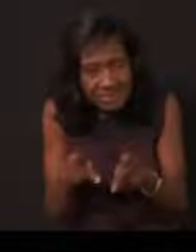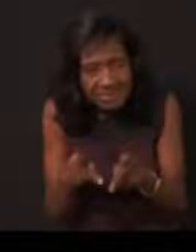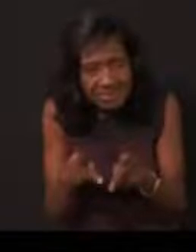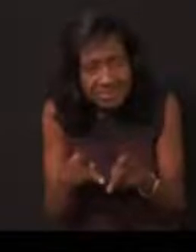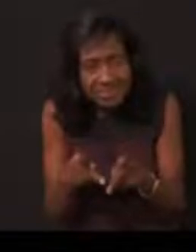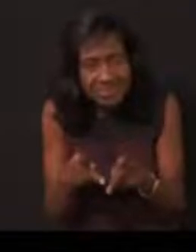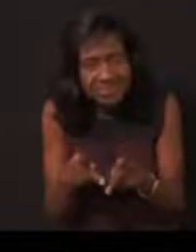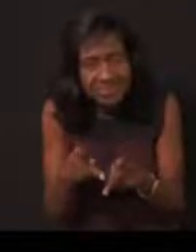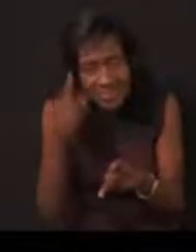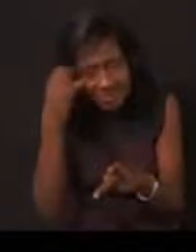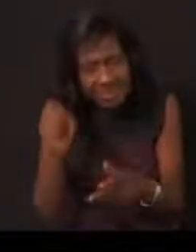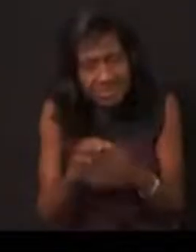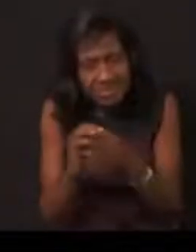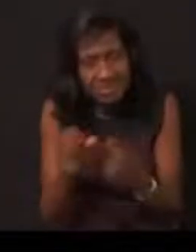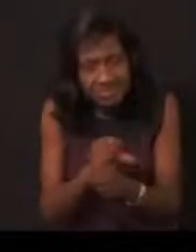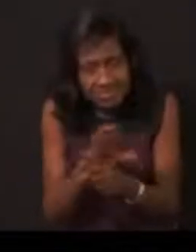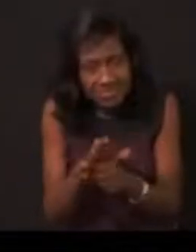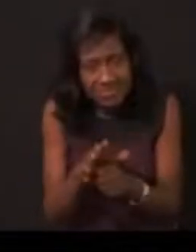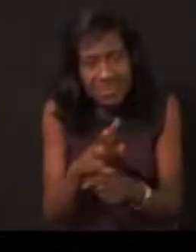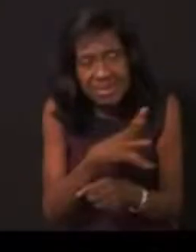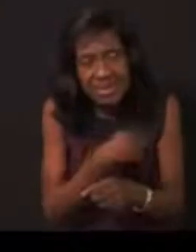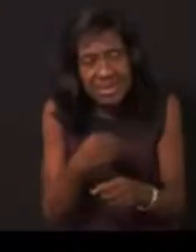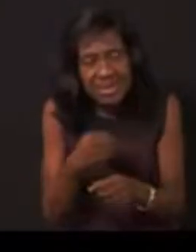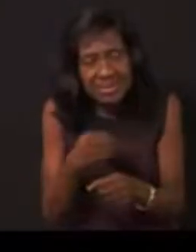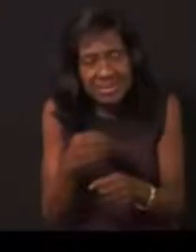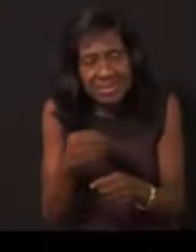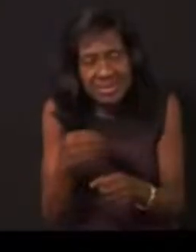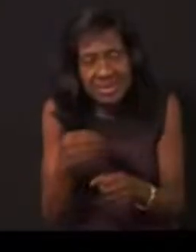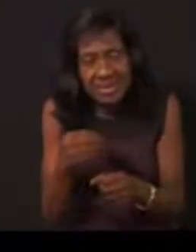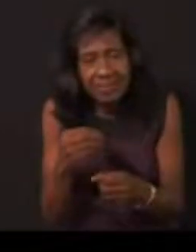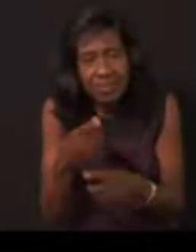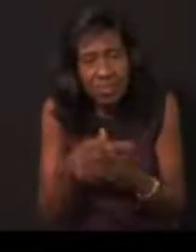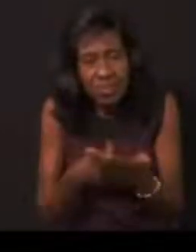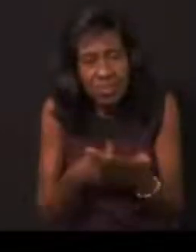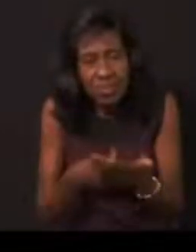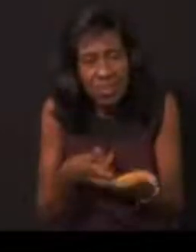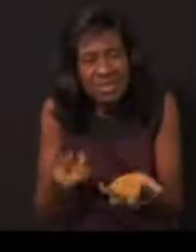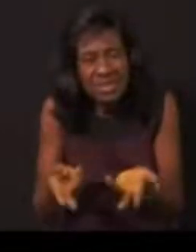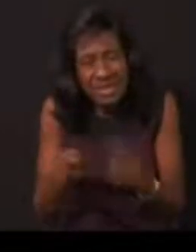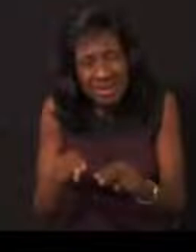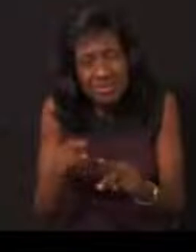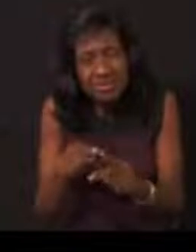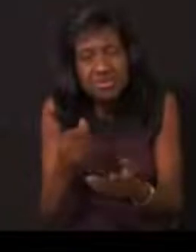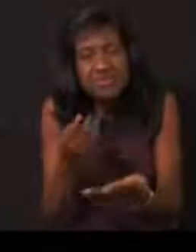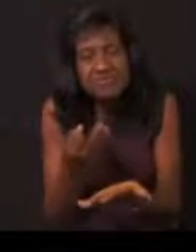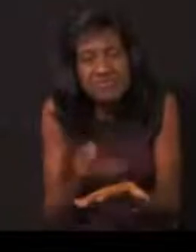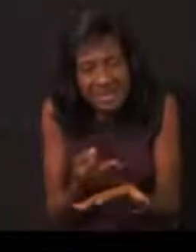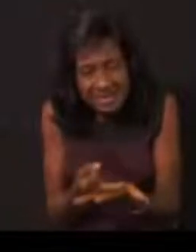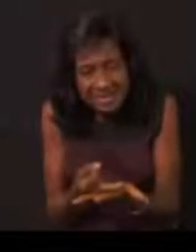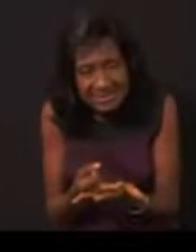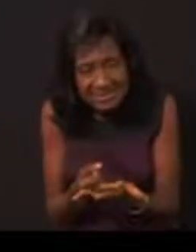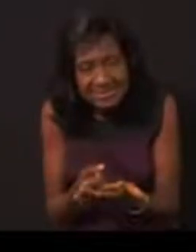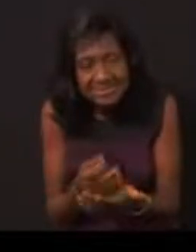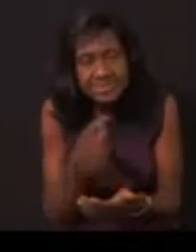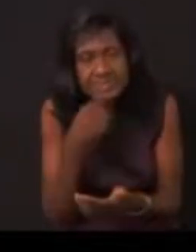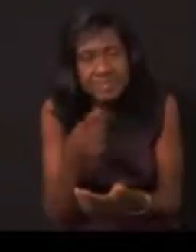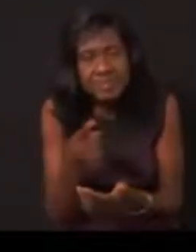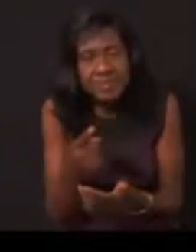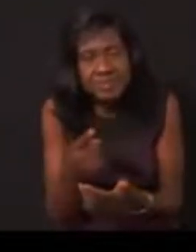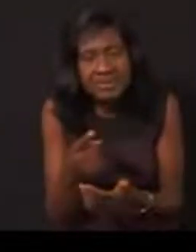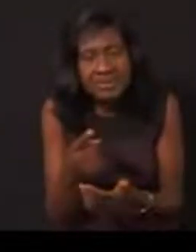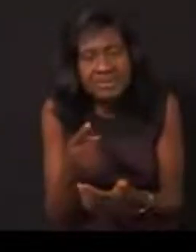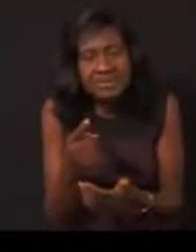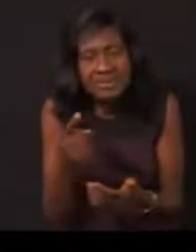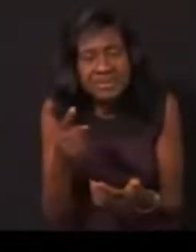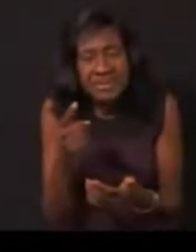community in recent weeks, and the financial costs of that are significant as well. Now, there was some excellent news from a recent